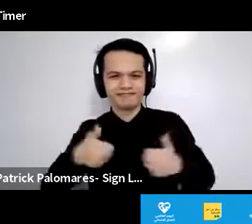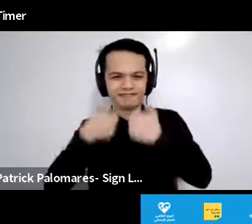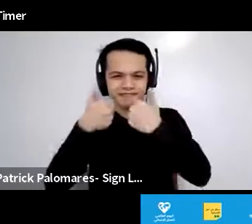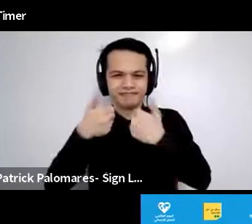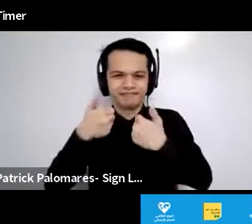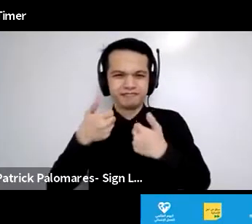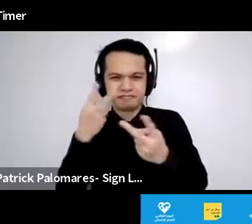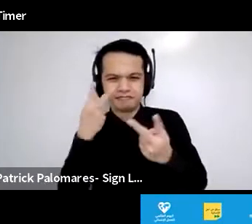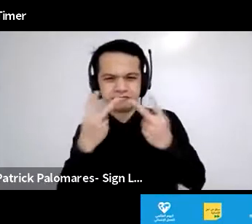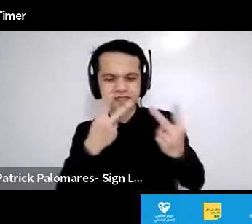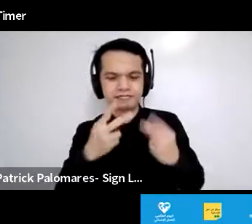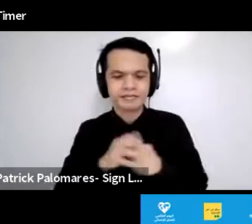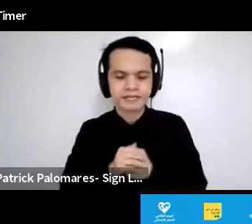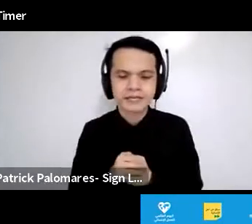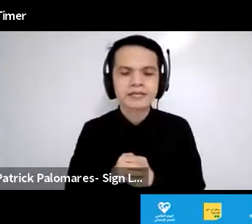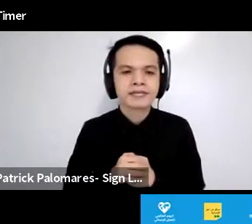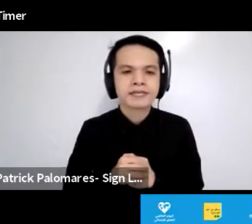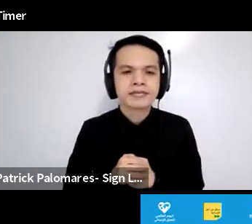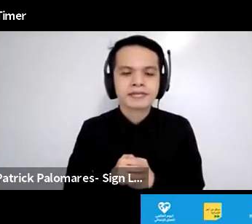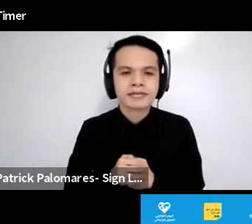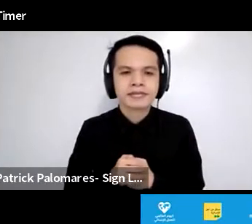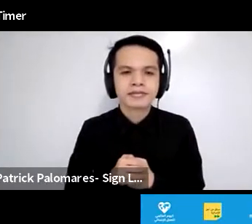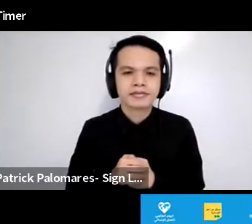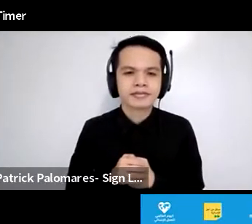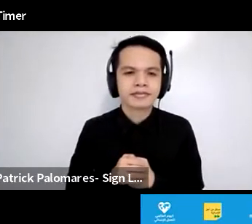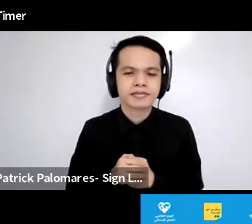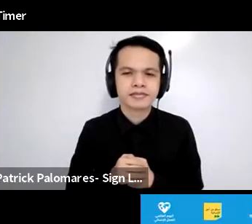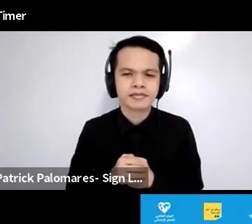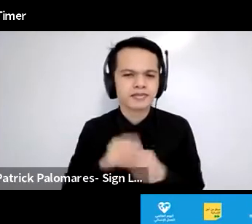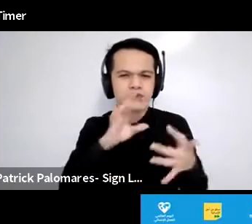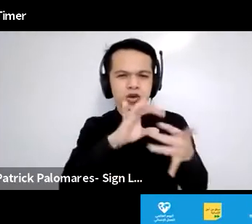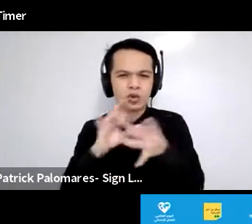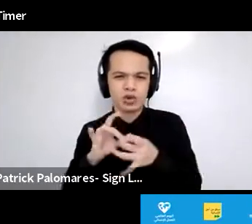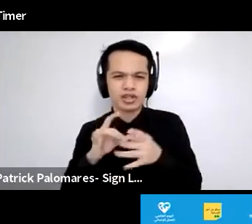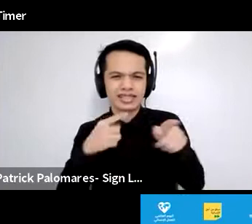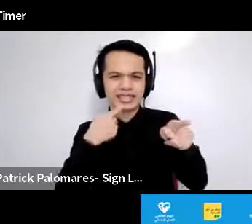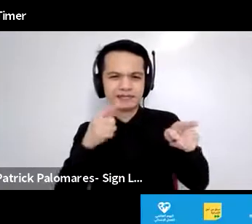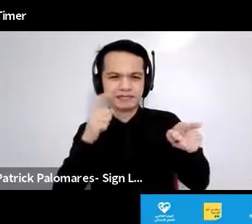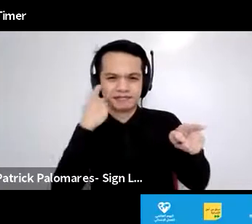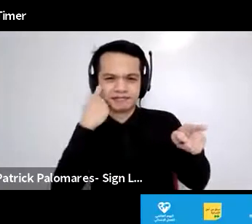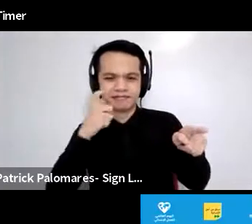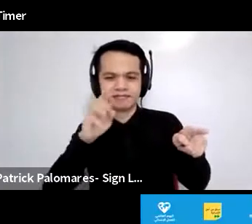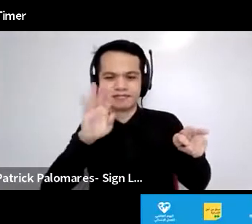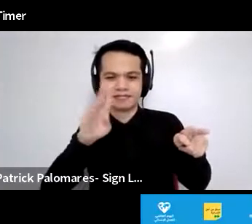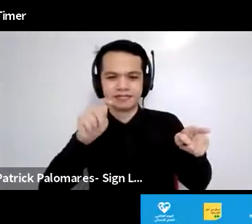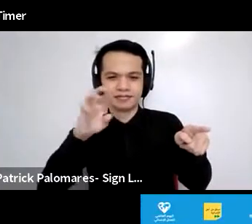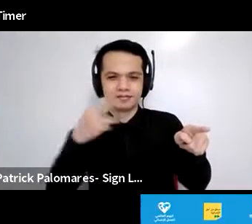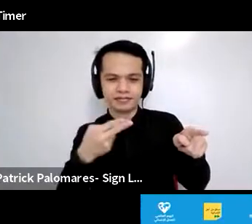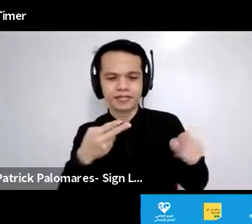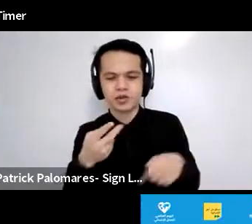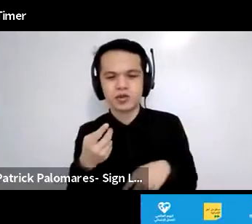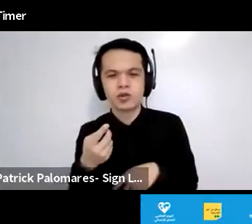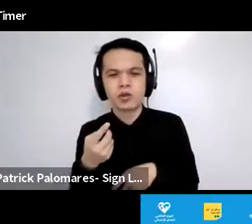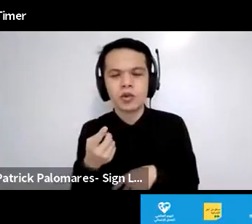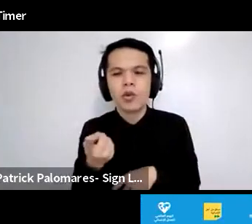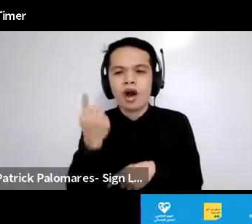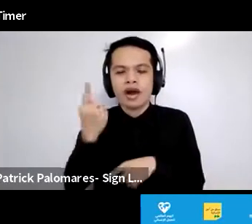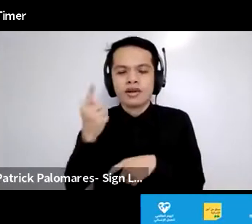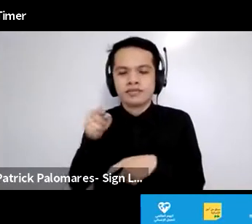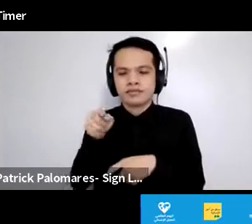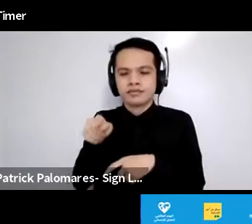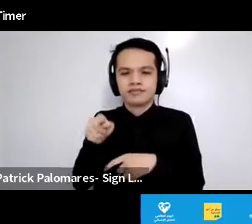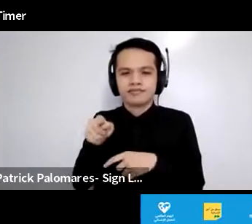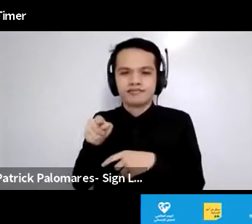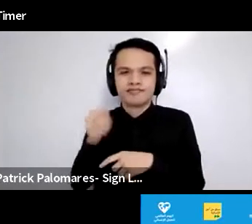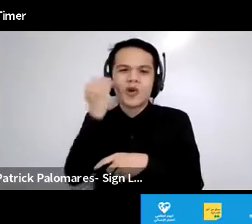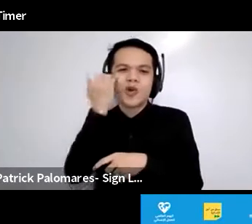seeing. And this connects very well to what Sir Butch has mentioned. So one is the lack of